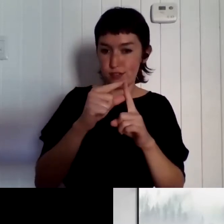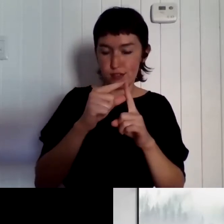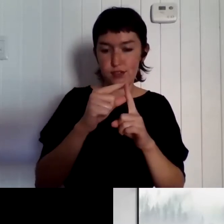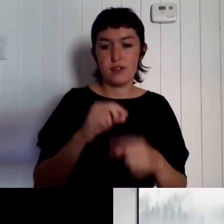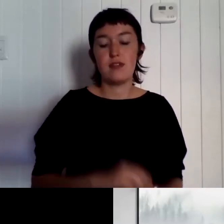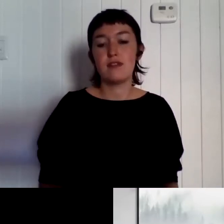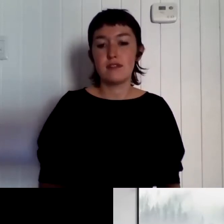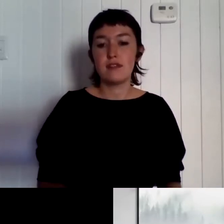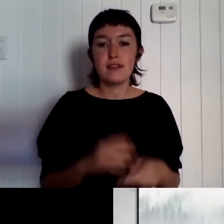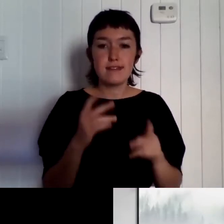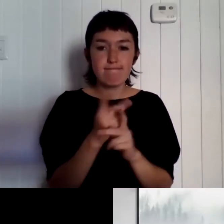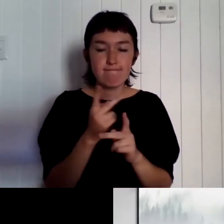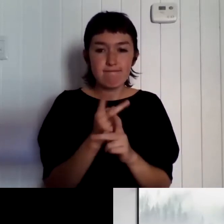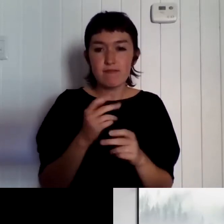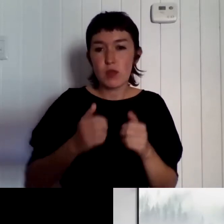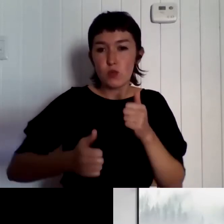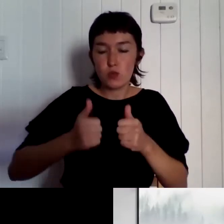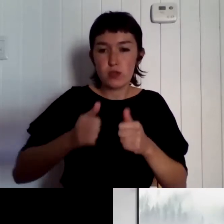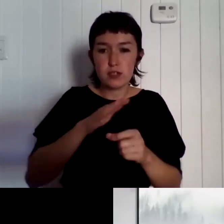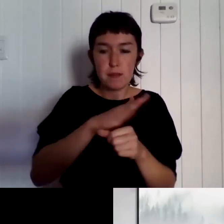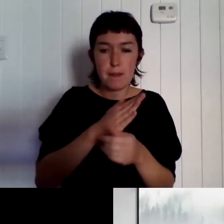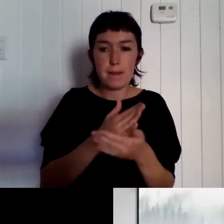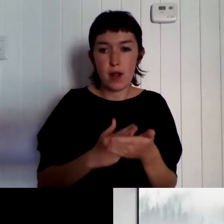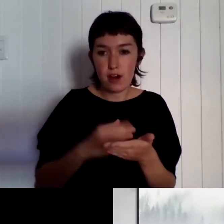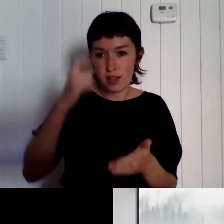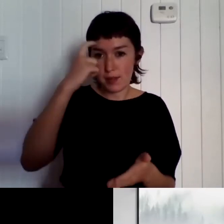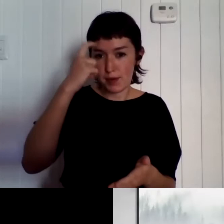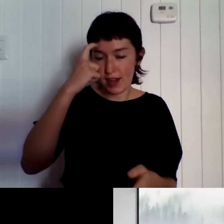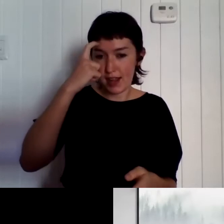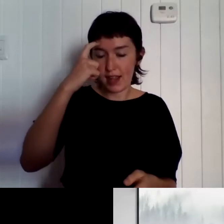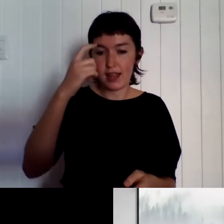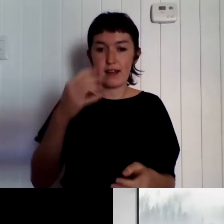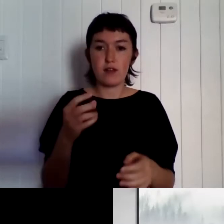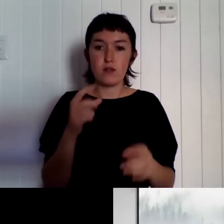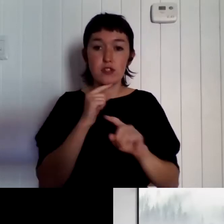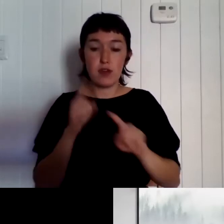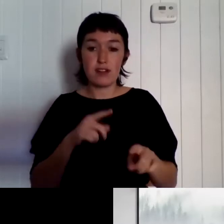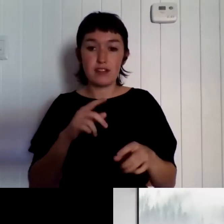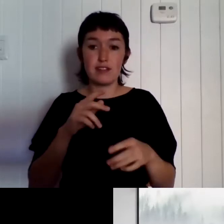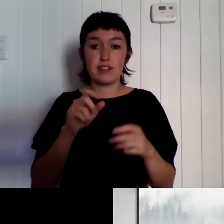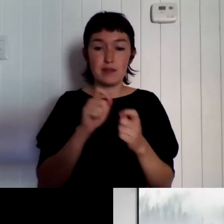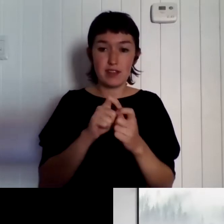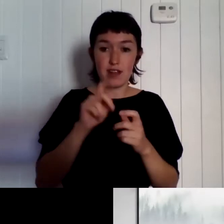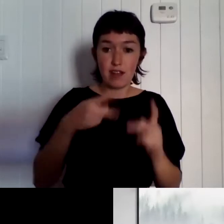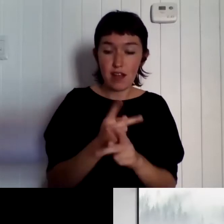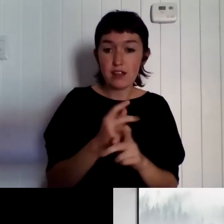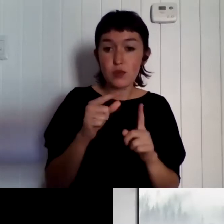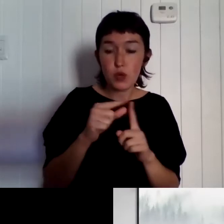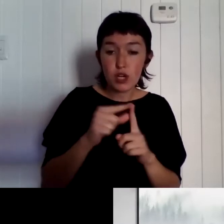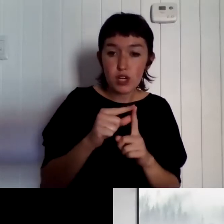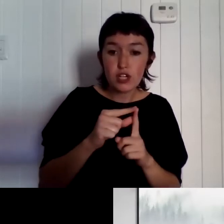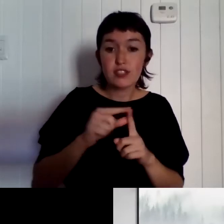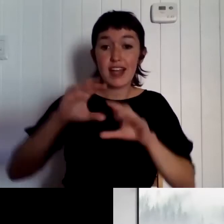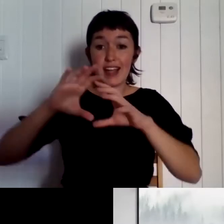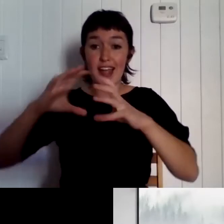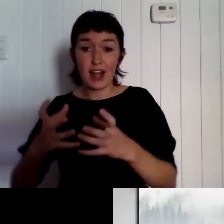what regions of the brain are activated in response to certain types of words, certain categories of words, fake